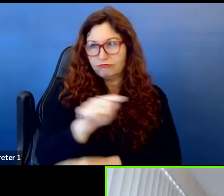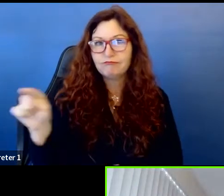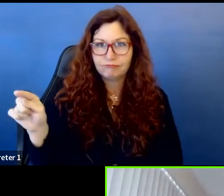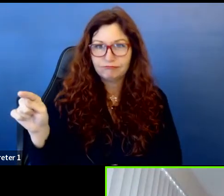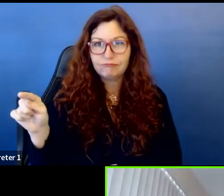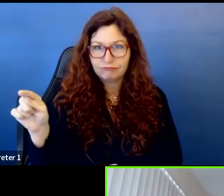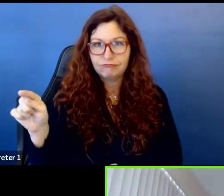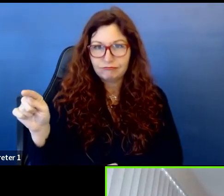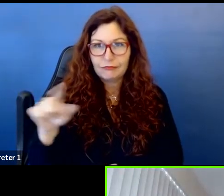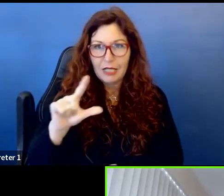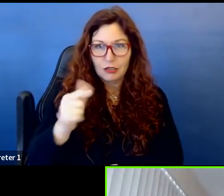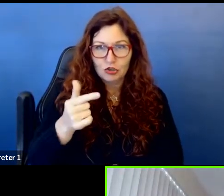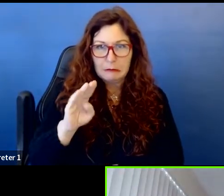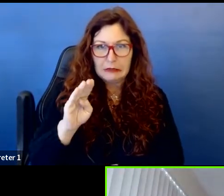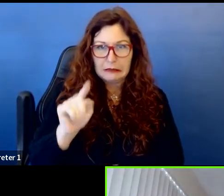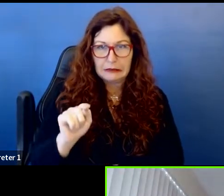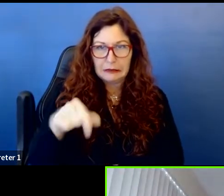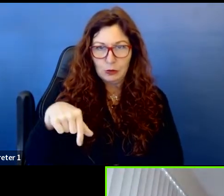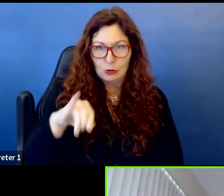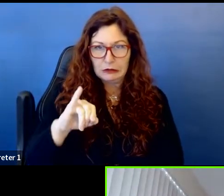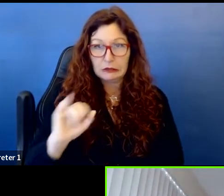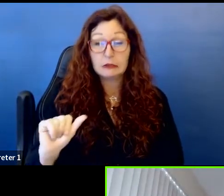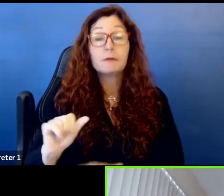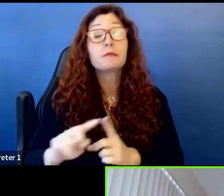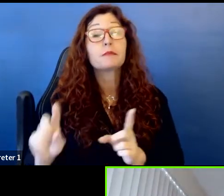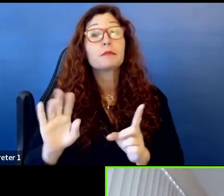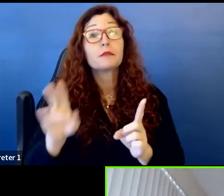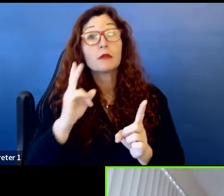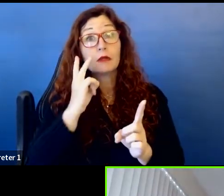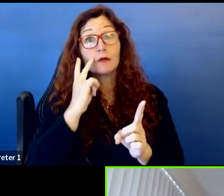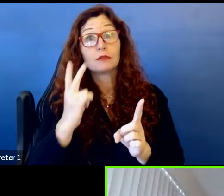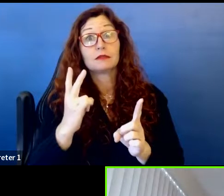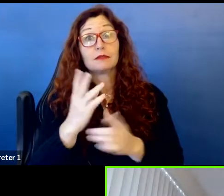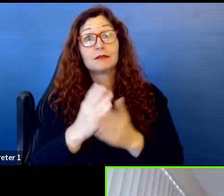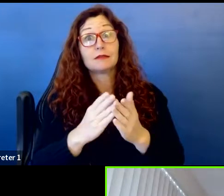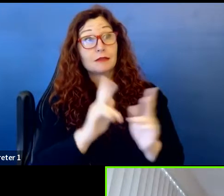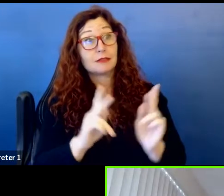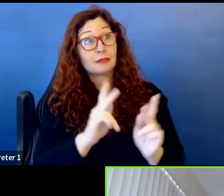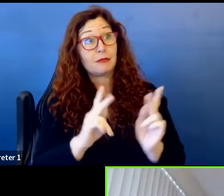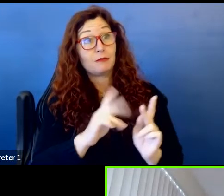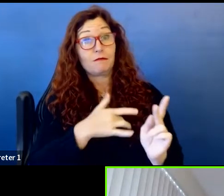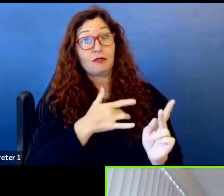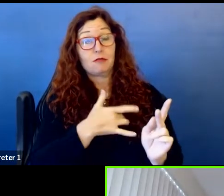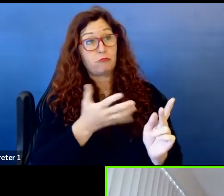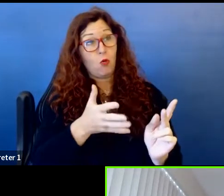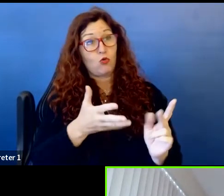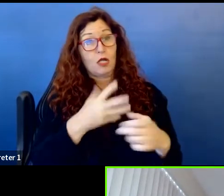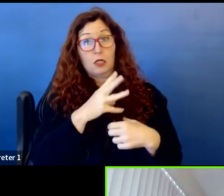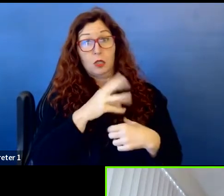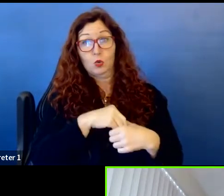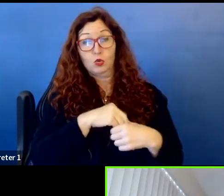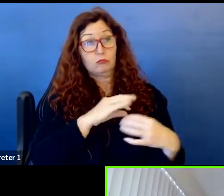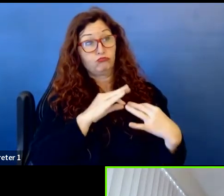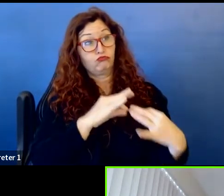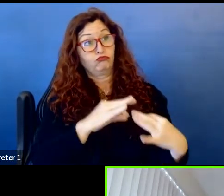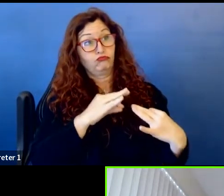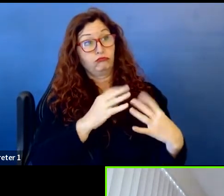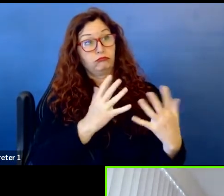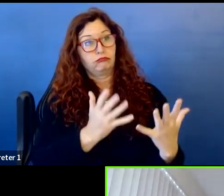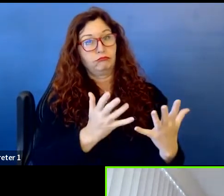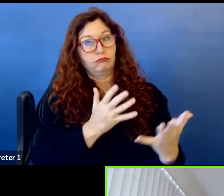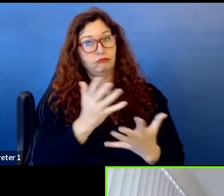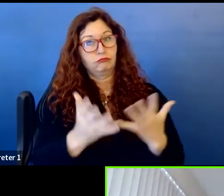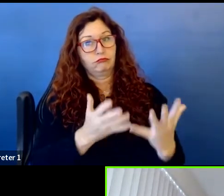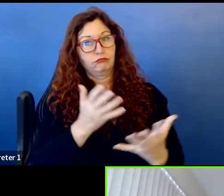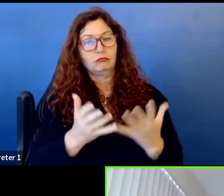we figure out how to be inclusive of more folks we're solving issues for folks who might already be included and so i think that's um i know one of the other